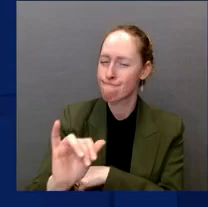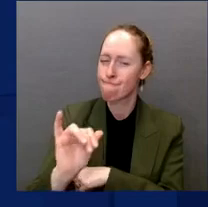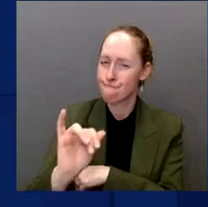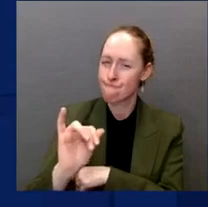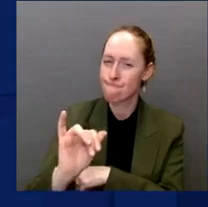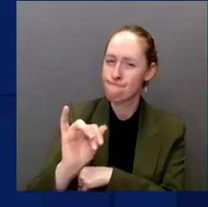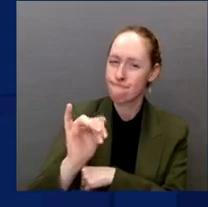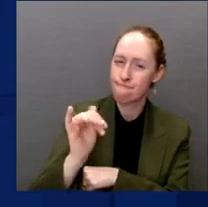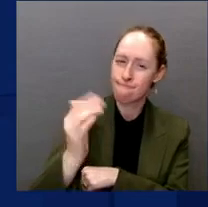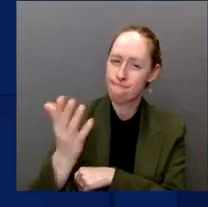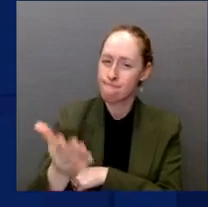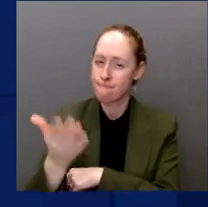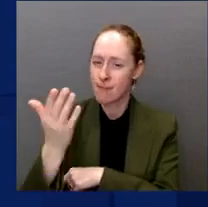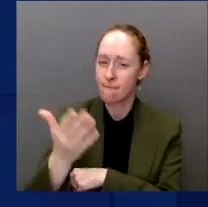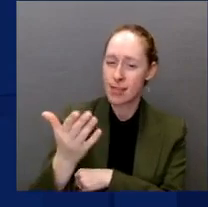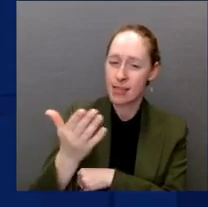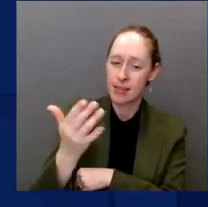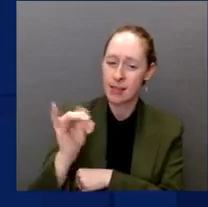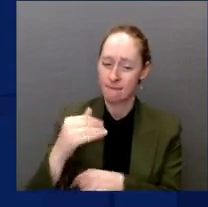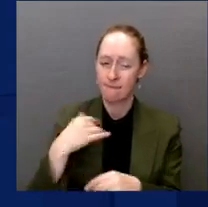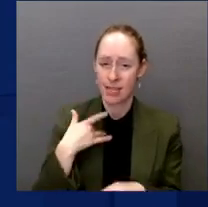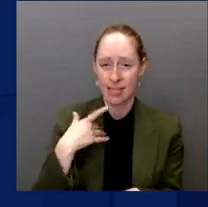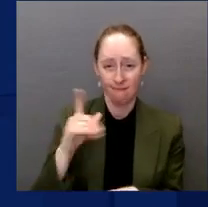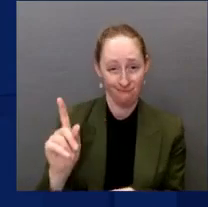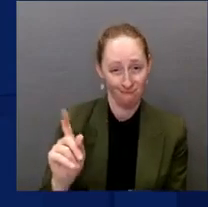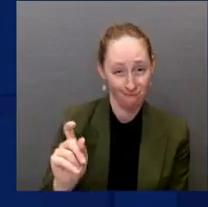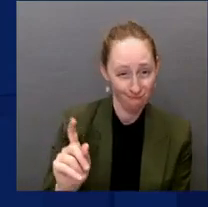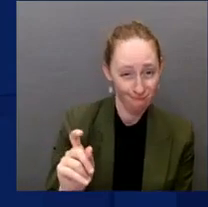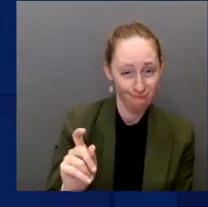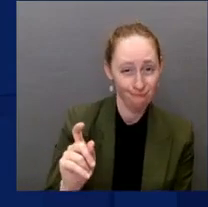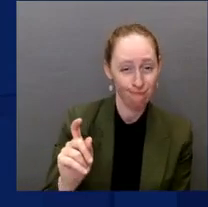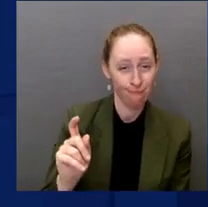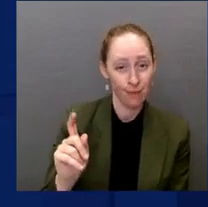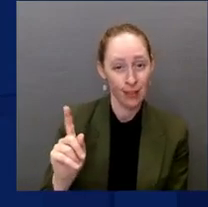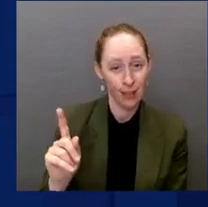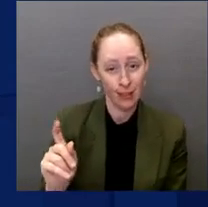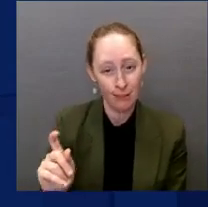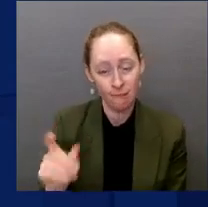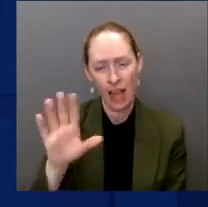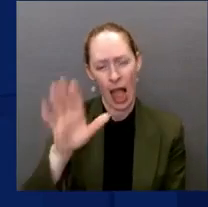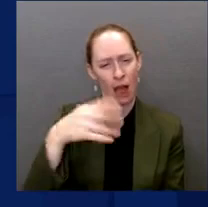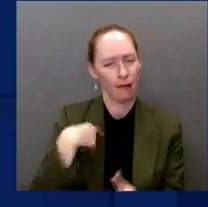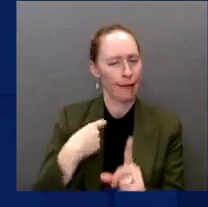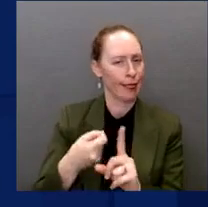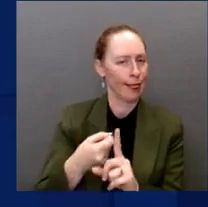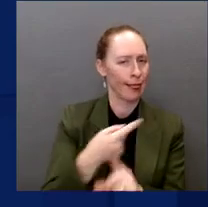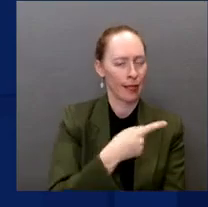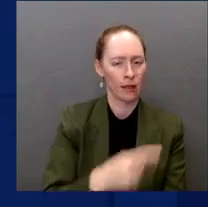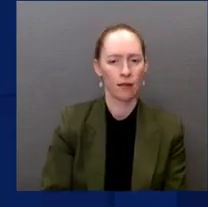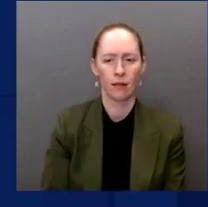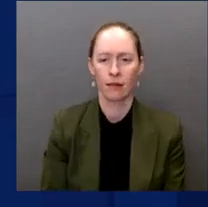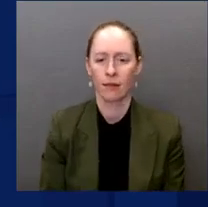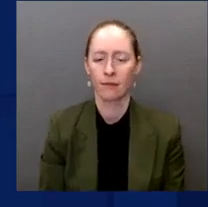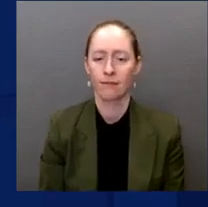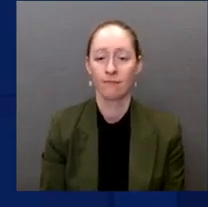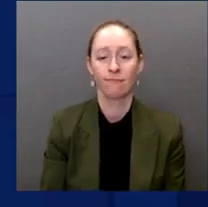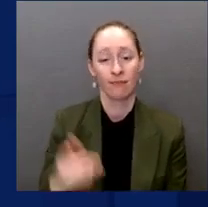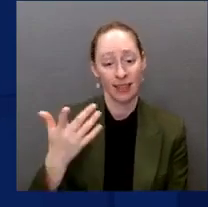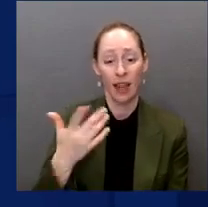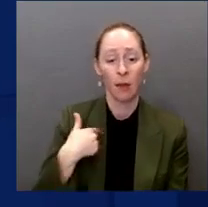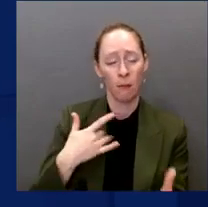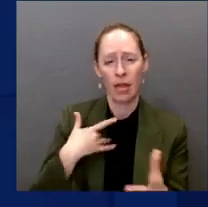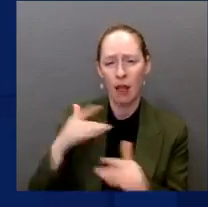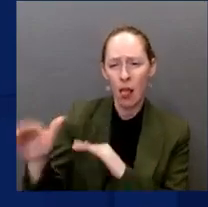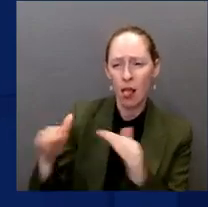I realize this is not directly related, but one of the things that I say to my team, my friends, if I could